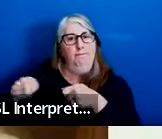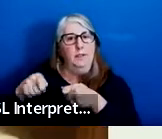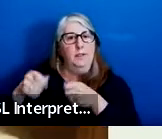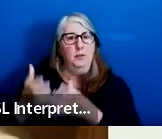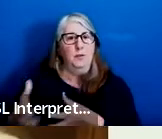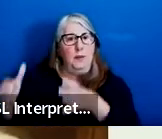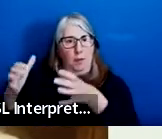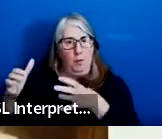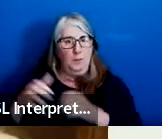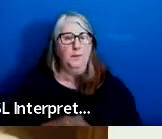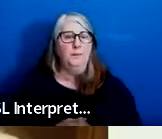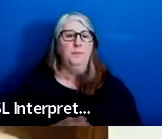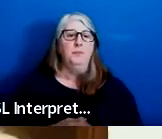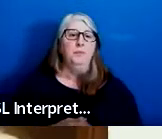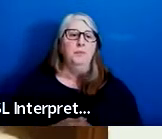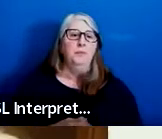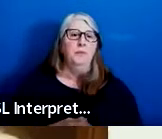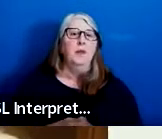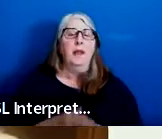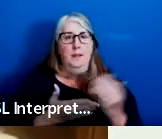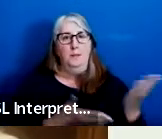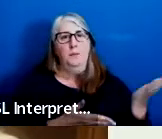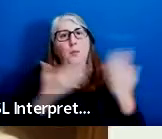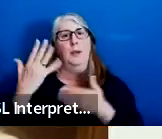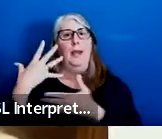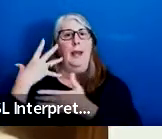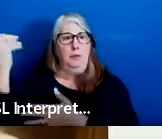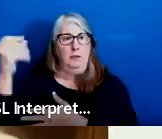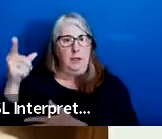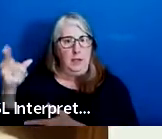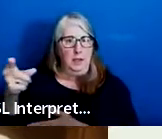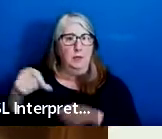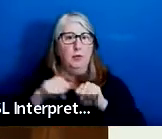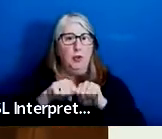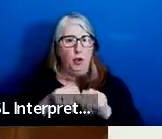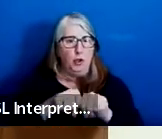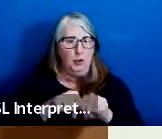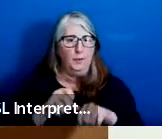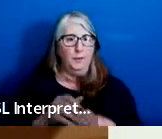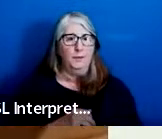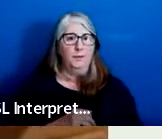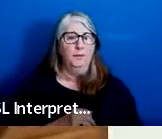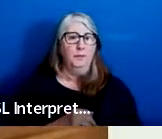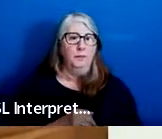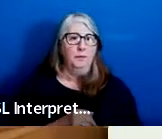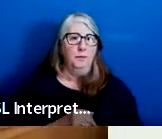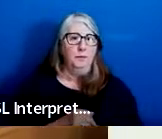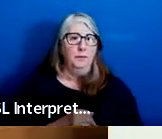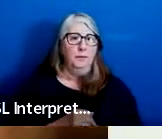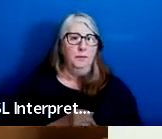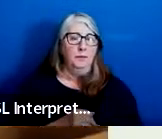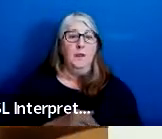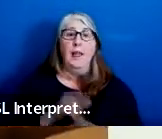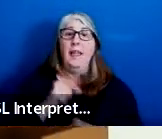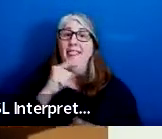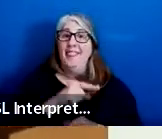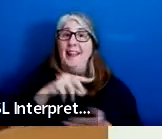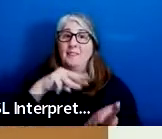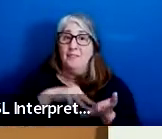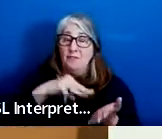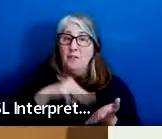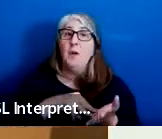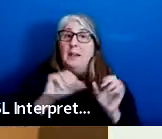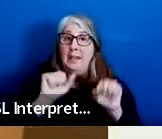and then outdoors into the composting cart. And in fact, this is a compostable piece of silverware. Toss that so right it can in. go in there